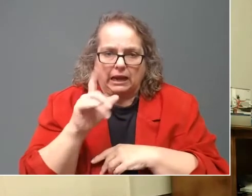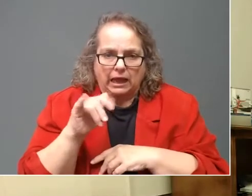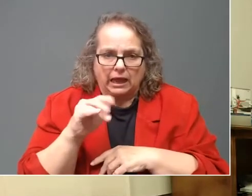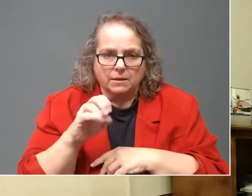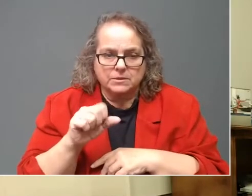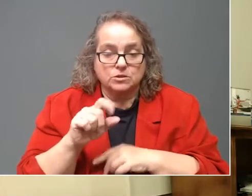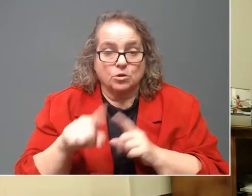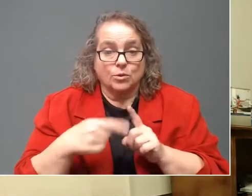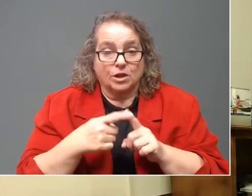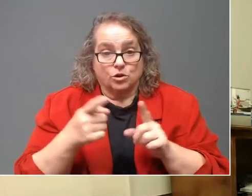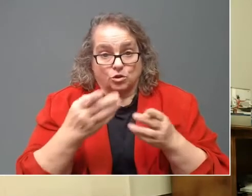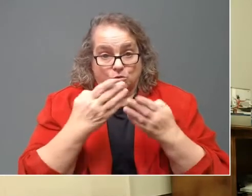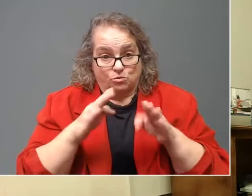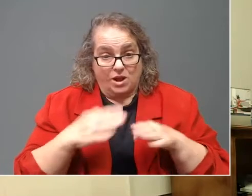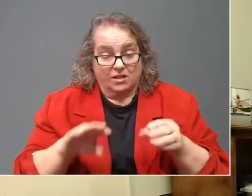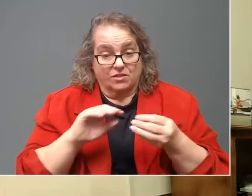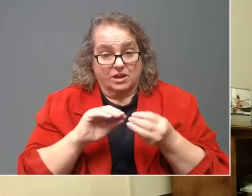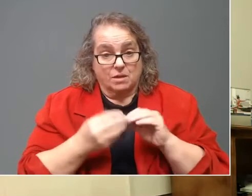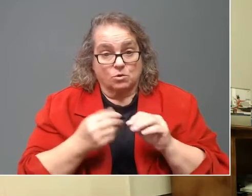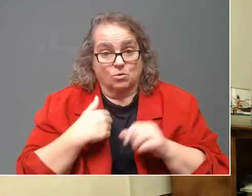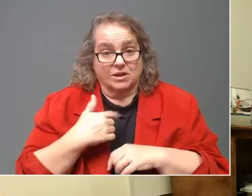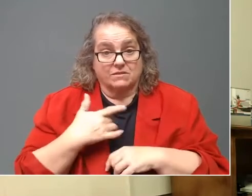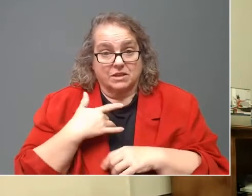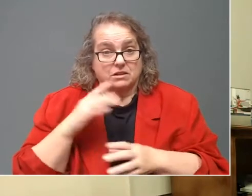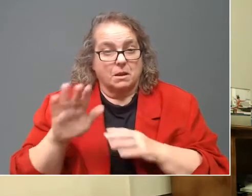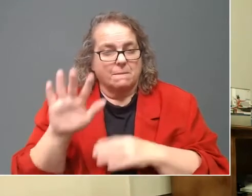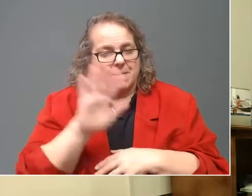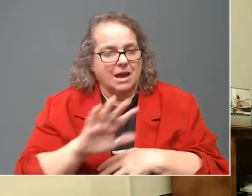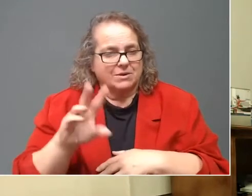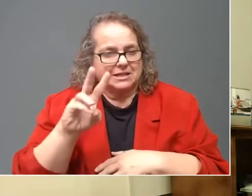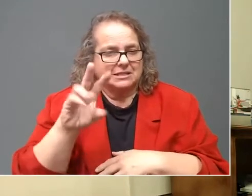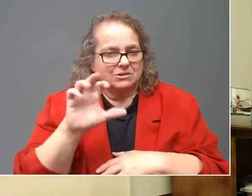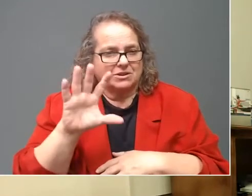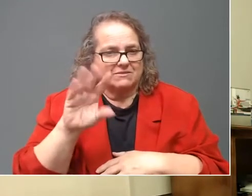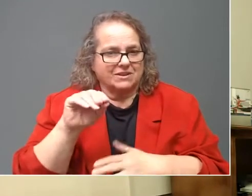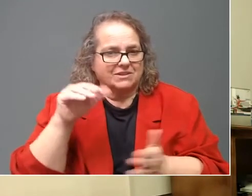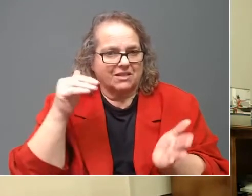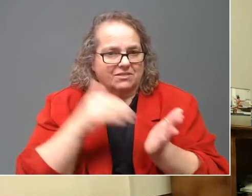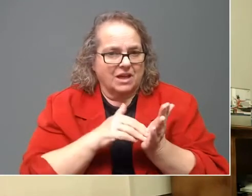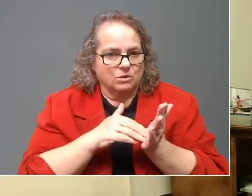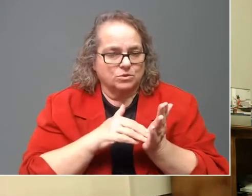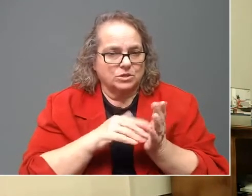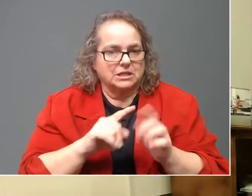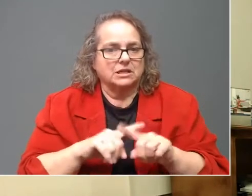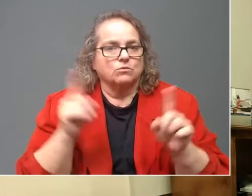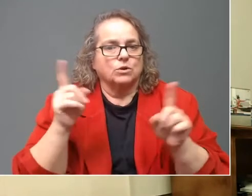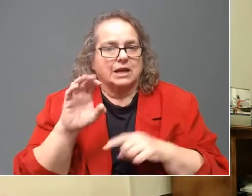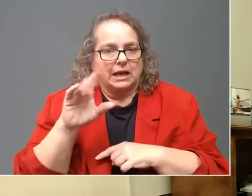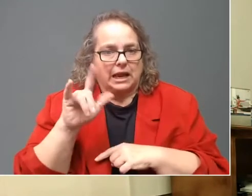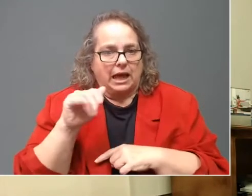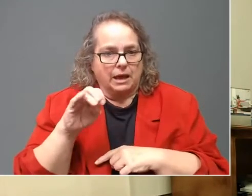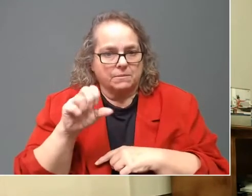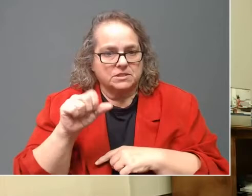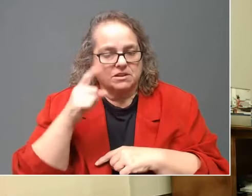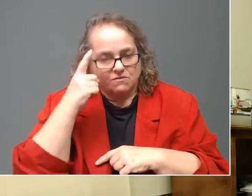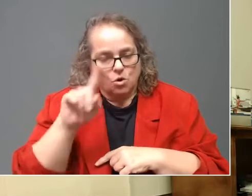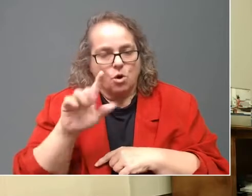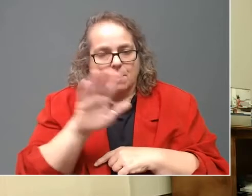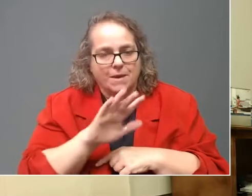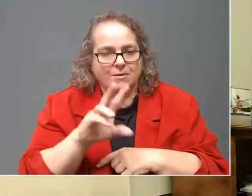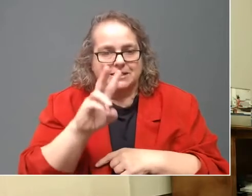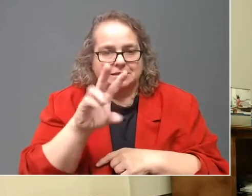break those numbers down, that is about 650,000 unique claims for about 600,000